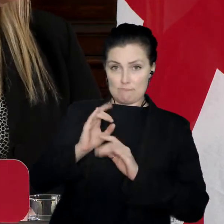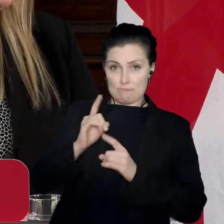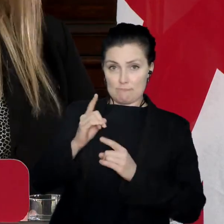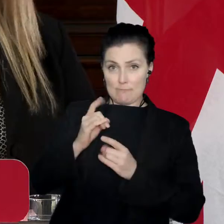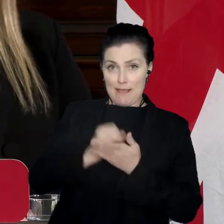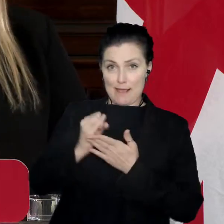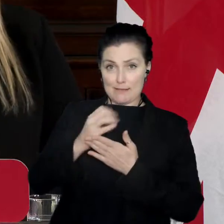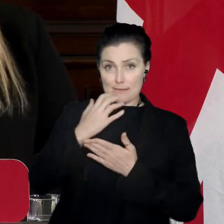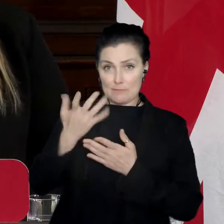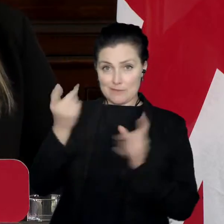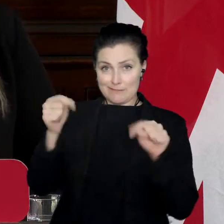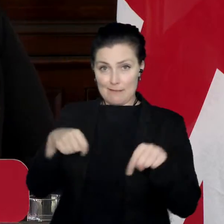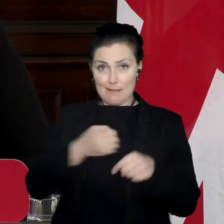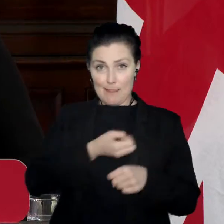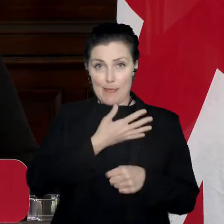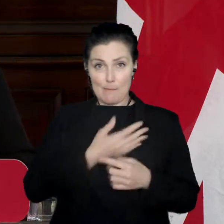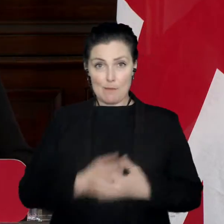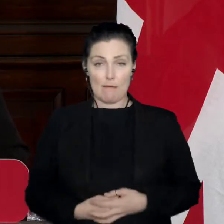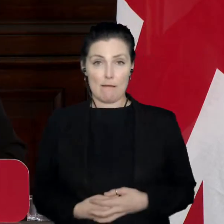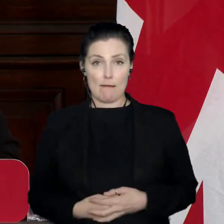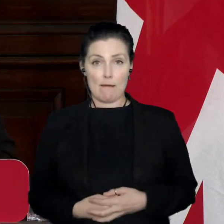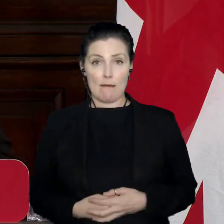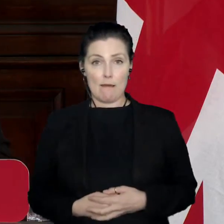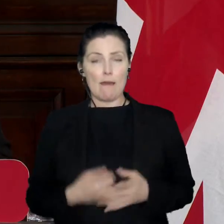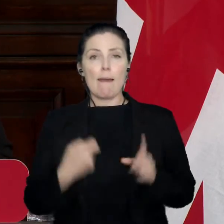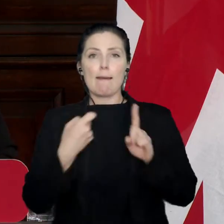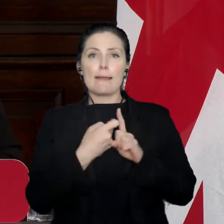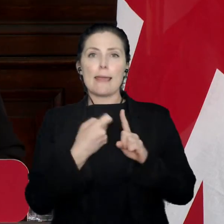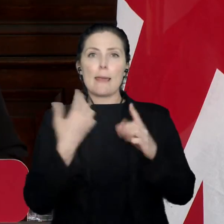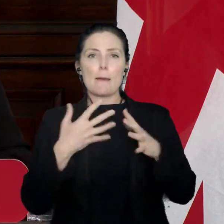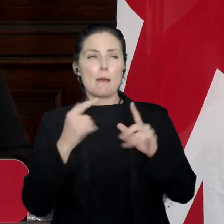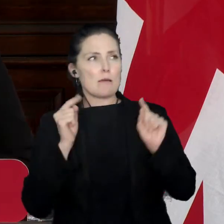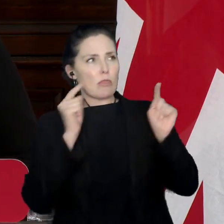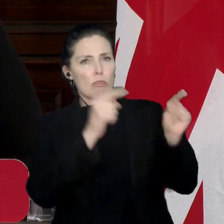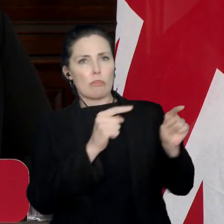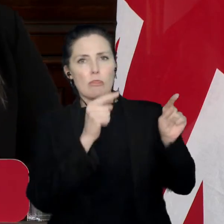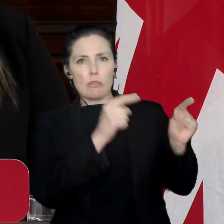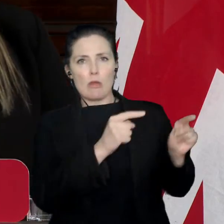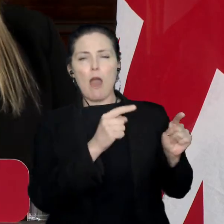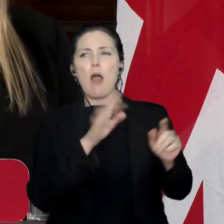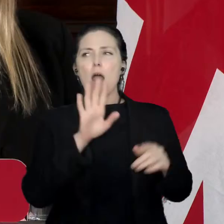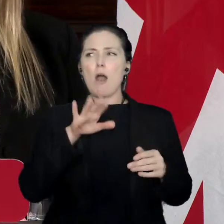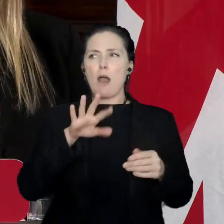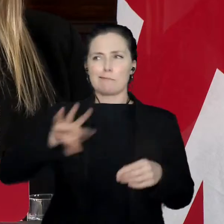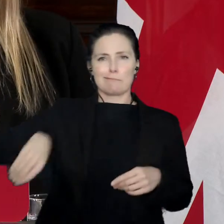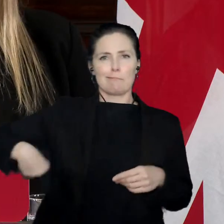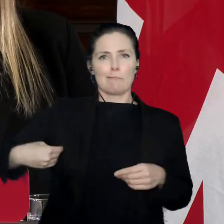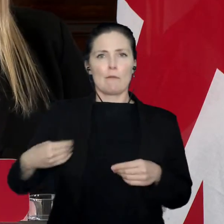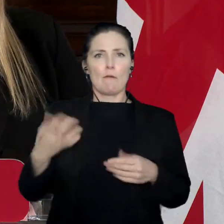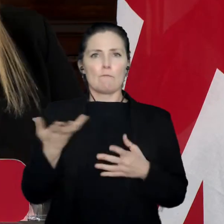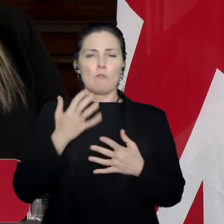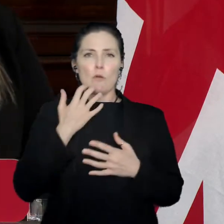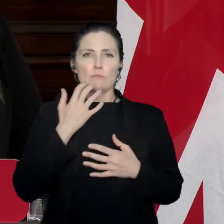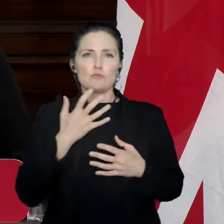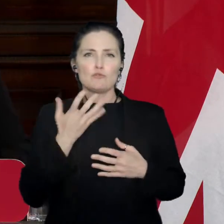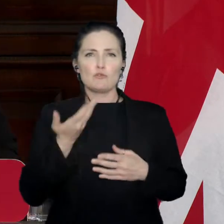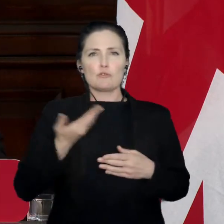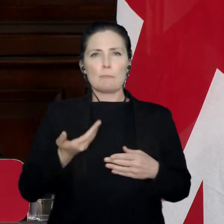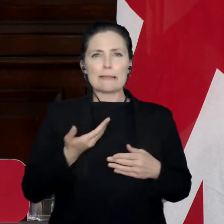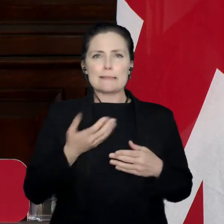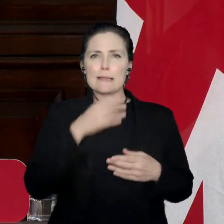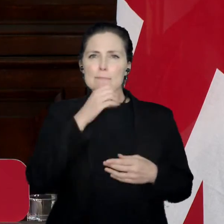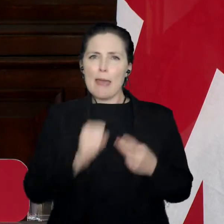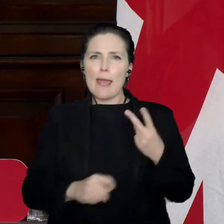vile abuse, from accusations of being in the pay of a foreign power or Jewish businessmen, or having his